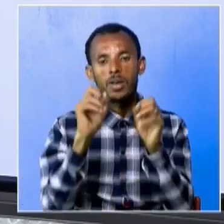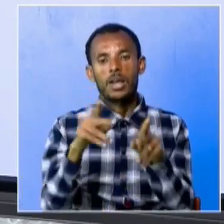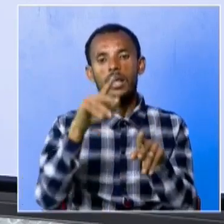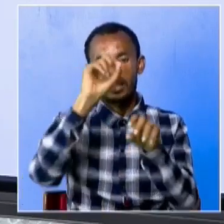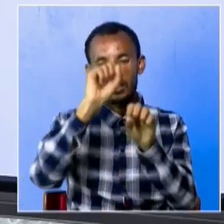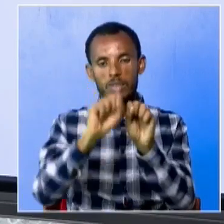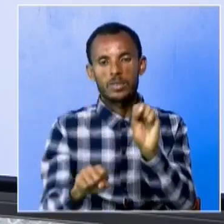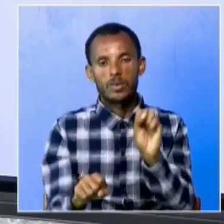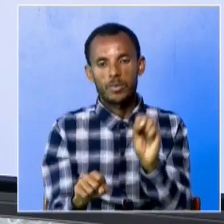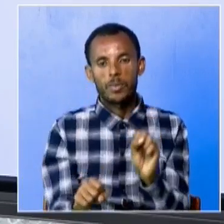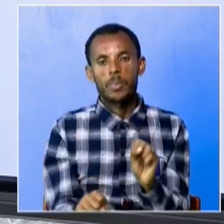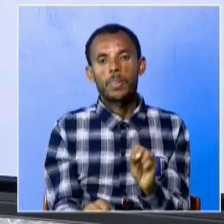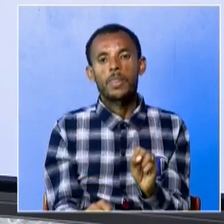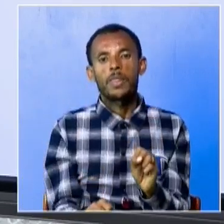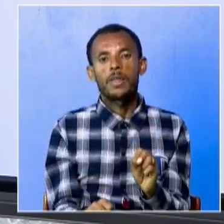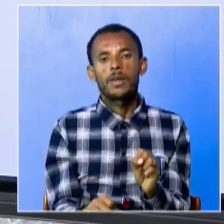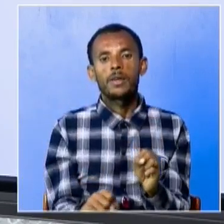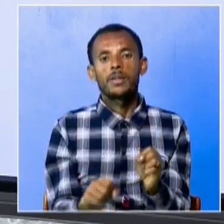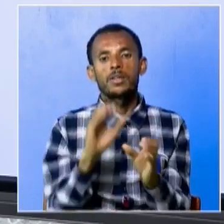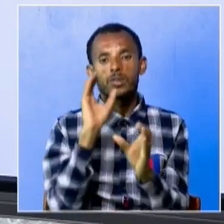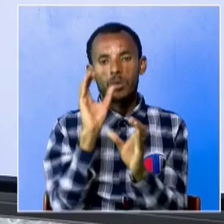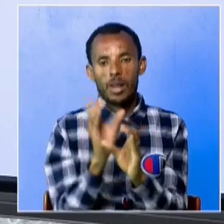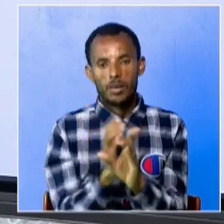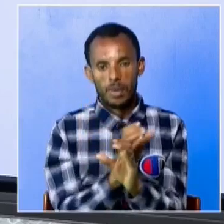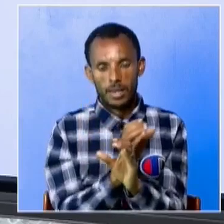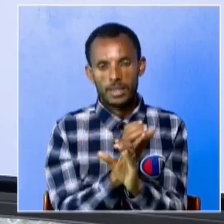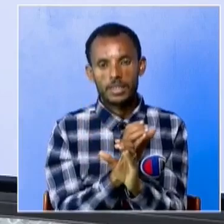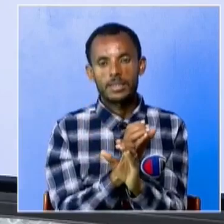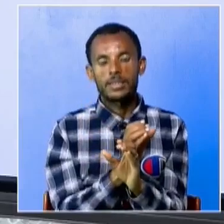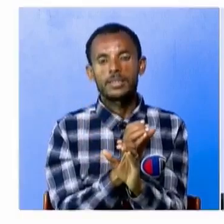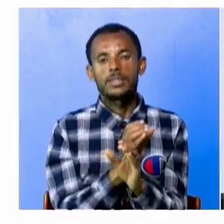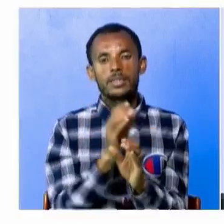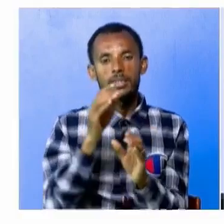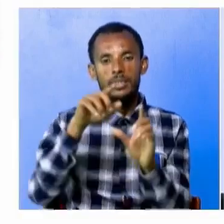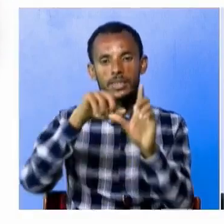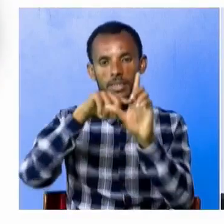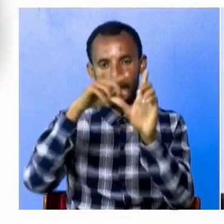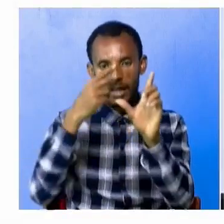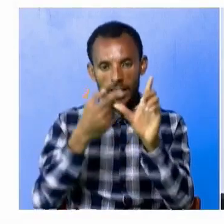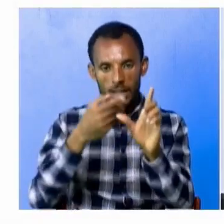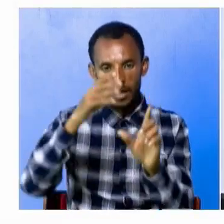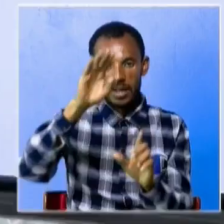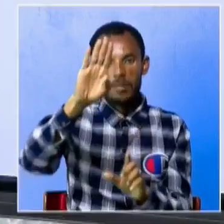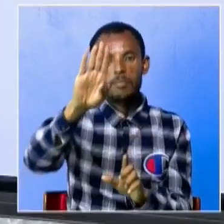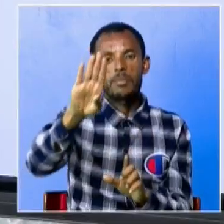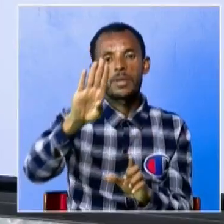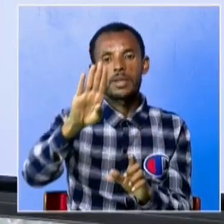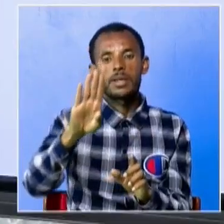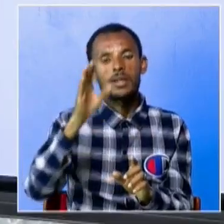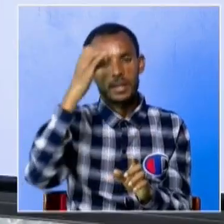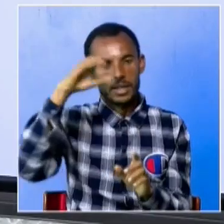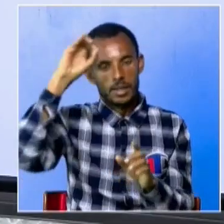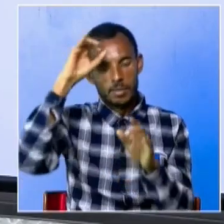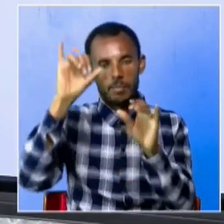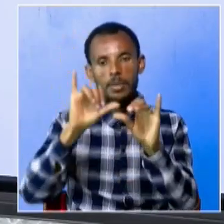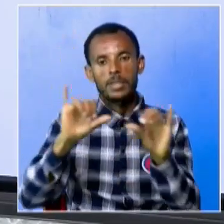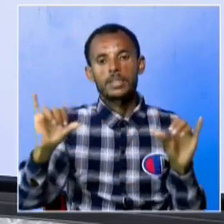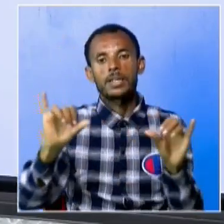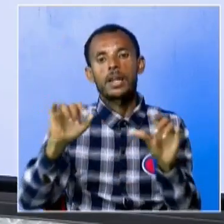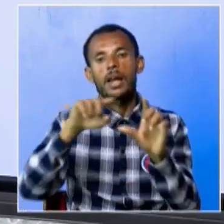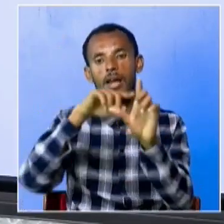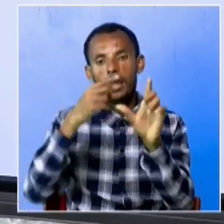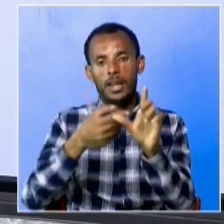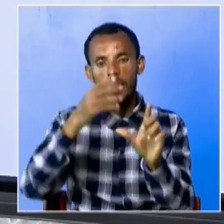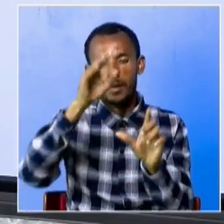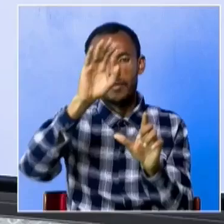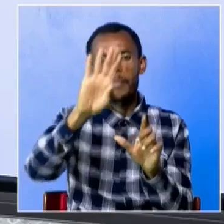so to calculate the angle B, okay, the degree measure of angle B, you need